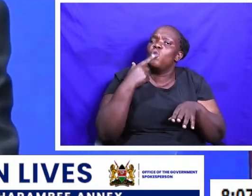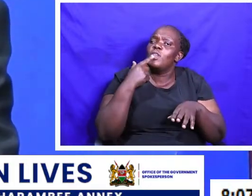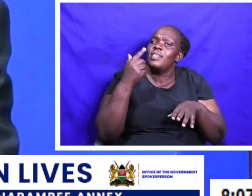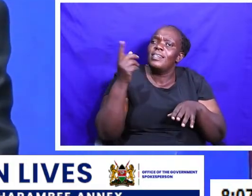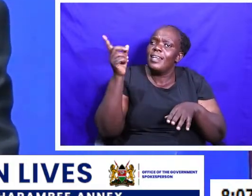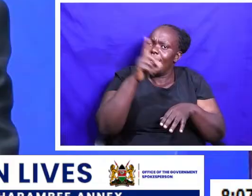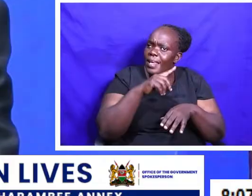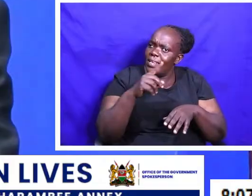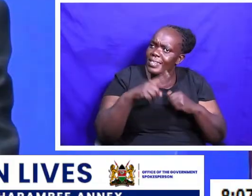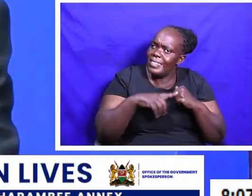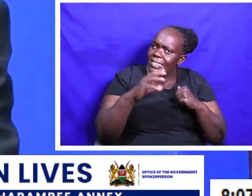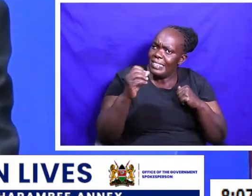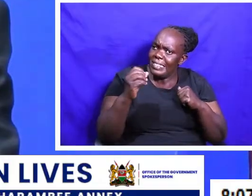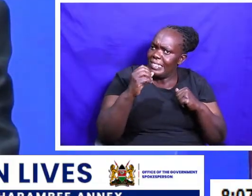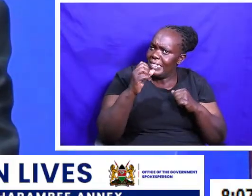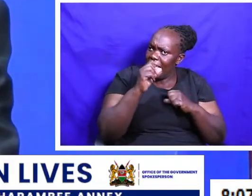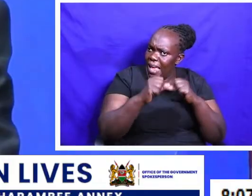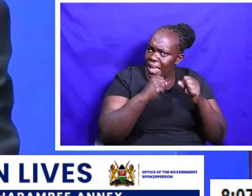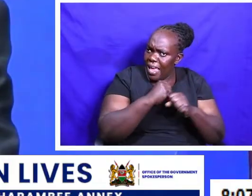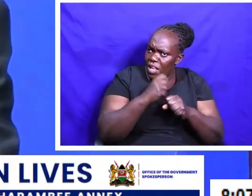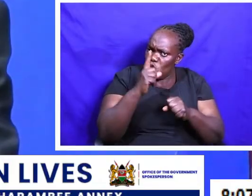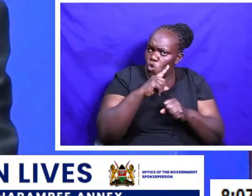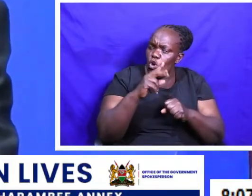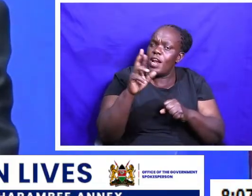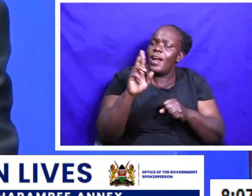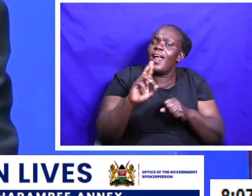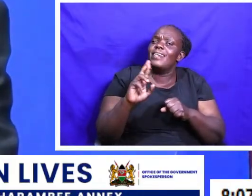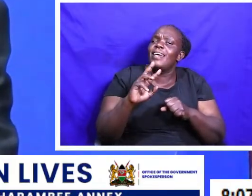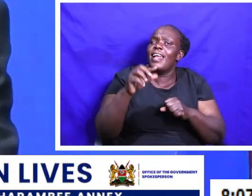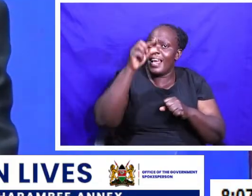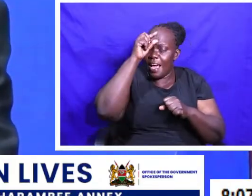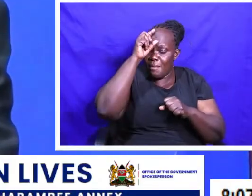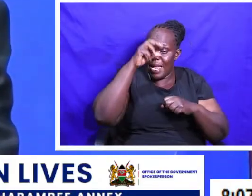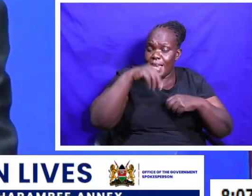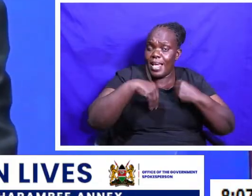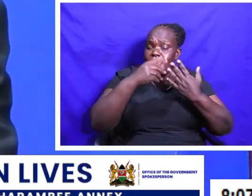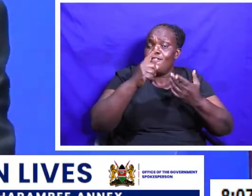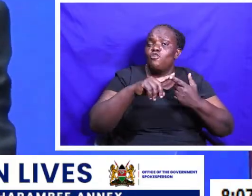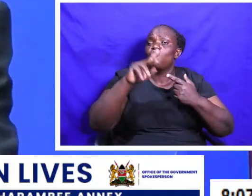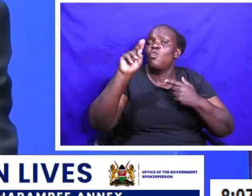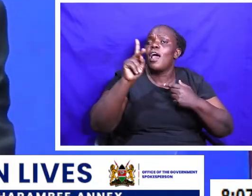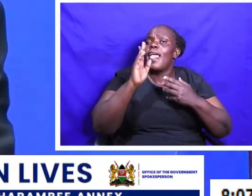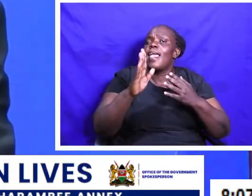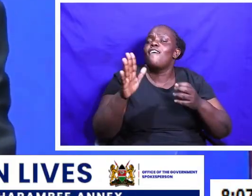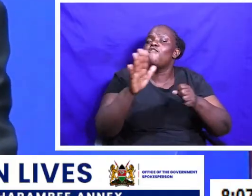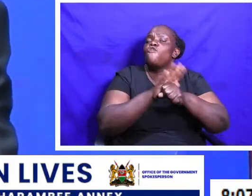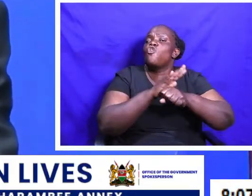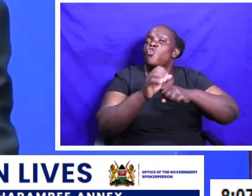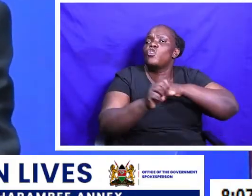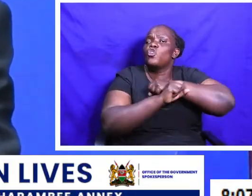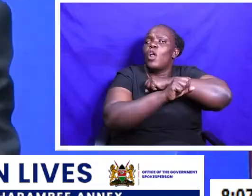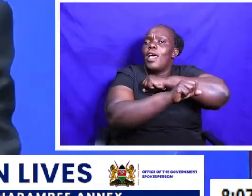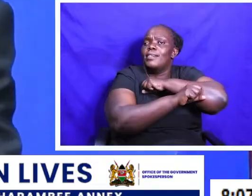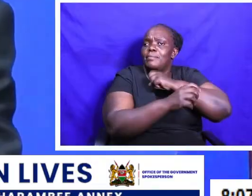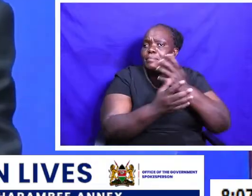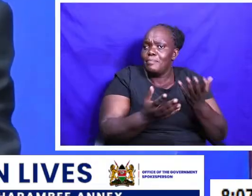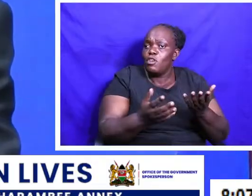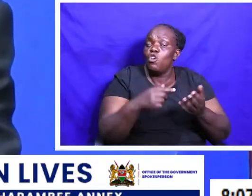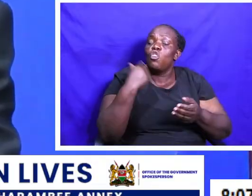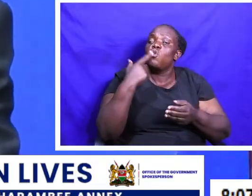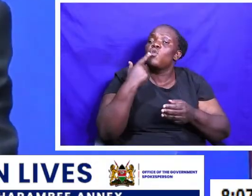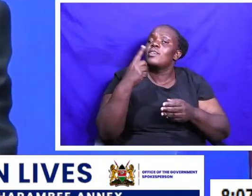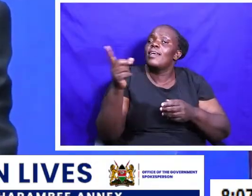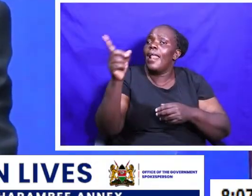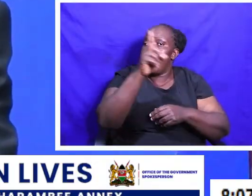the 60s that the Russian government gave to Kenyans, gave a full scholarship. You know, in